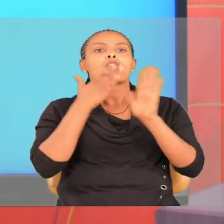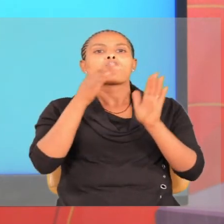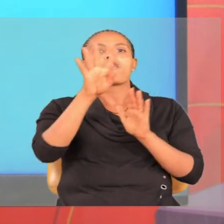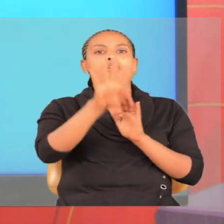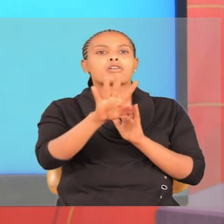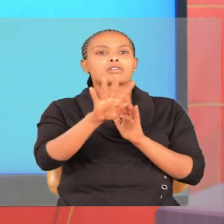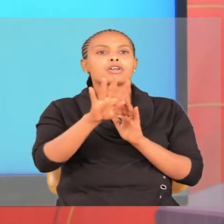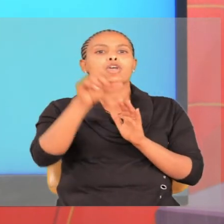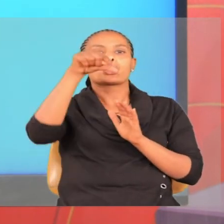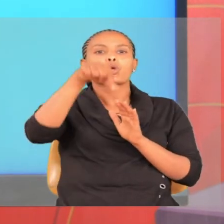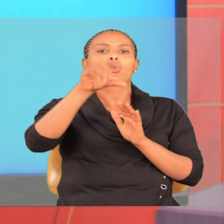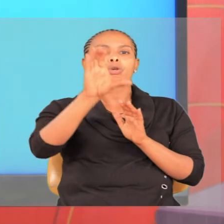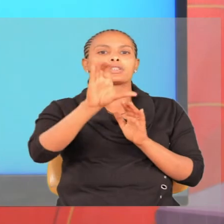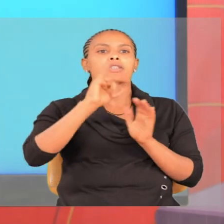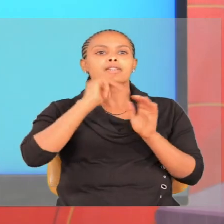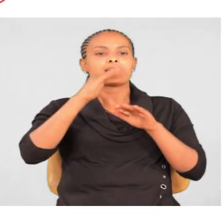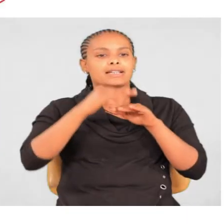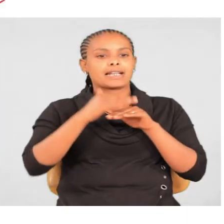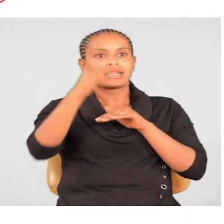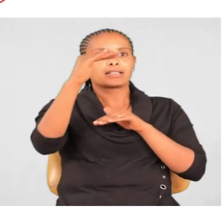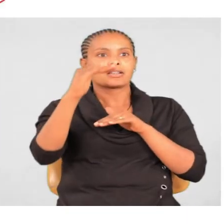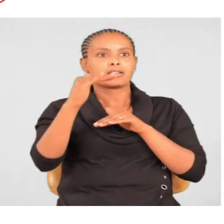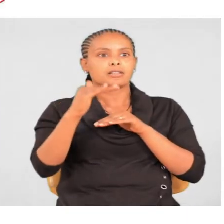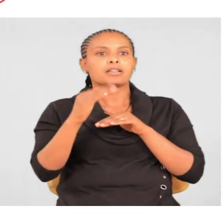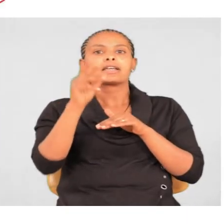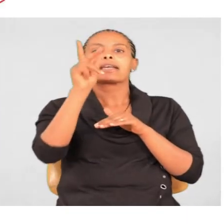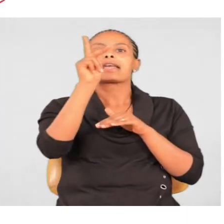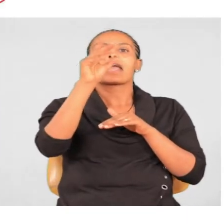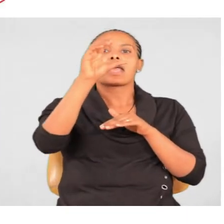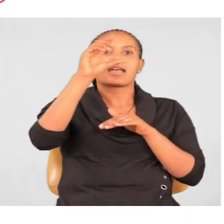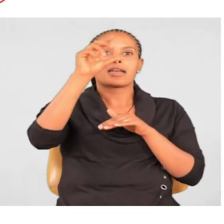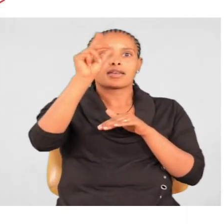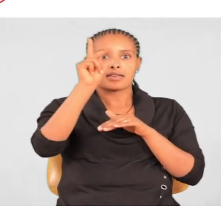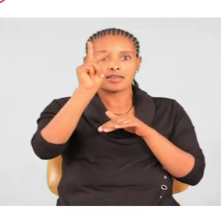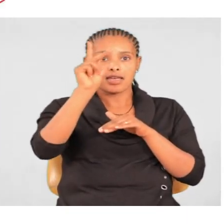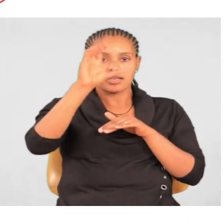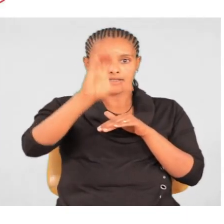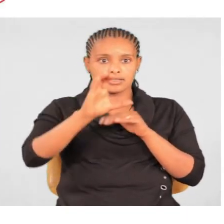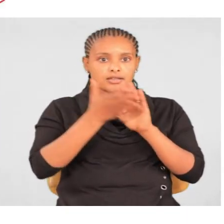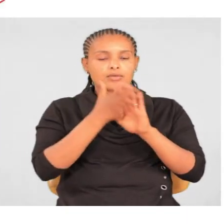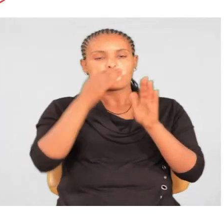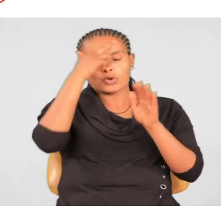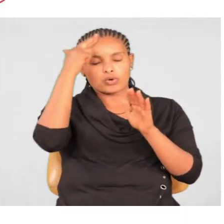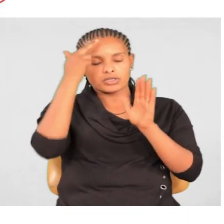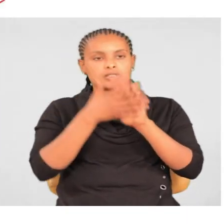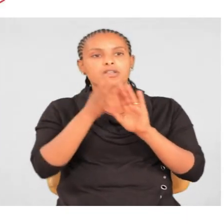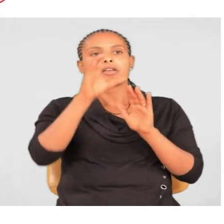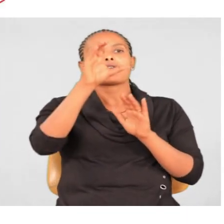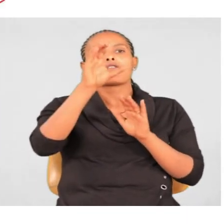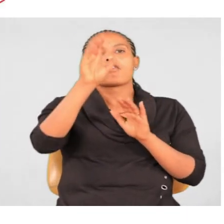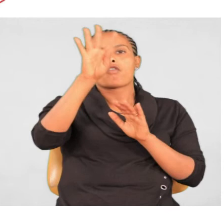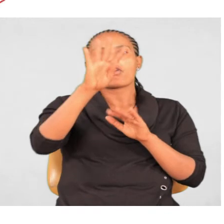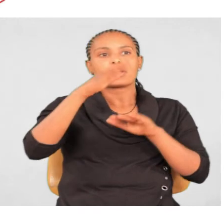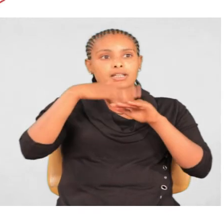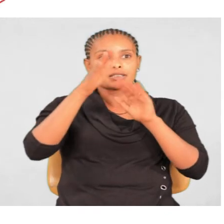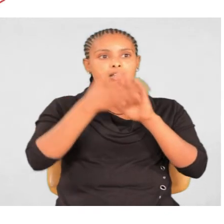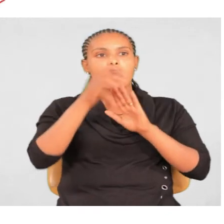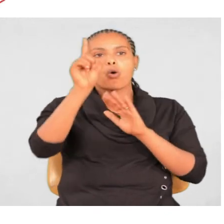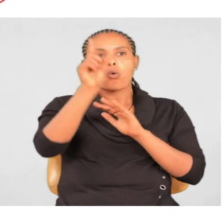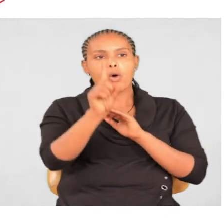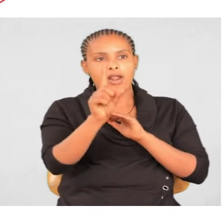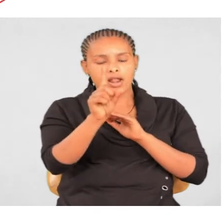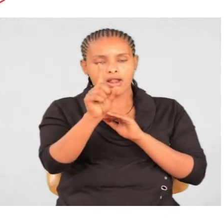4. QEC is greater than KC because QEC is 4 greater than